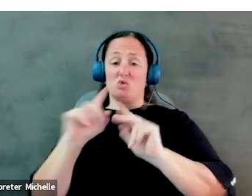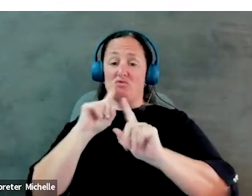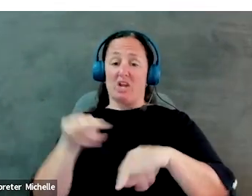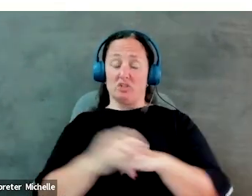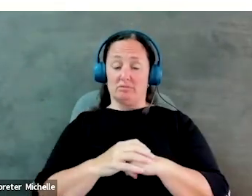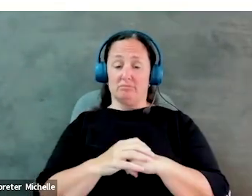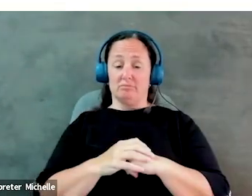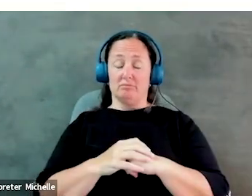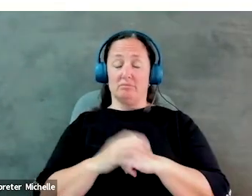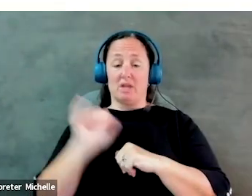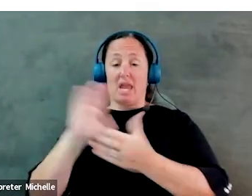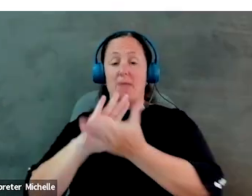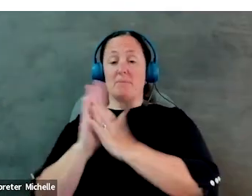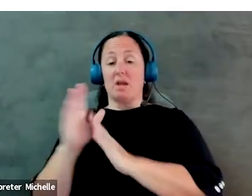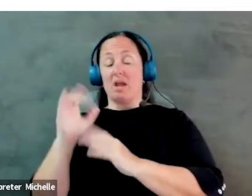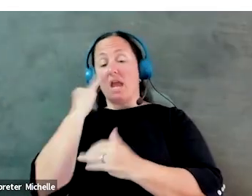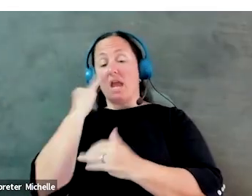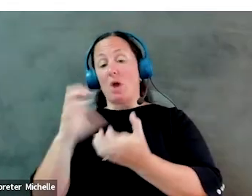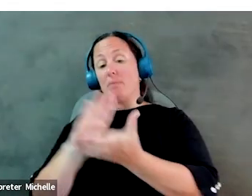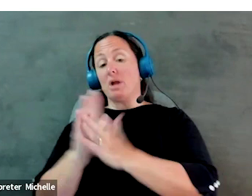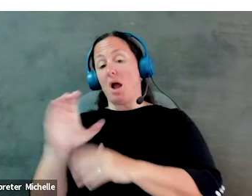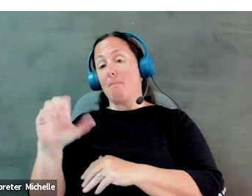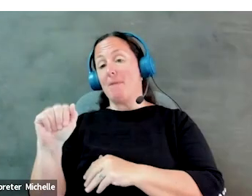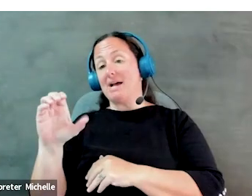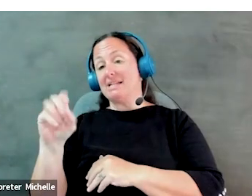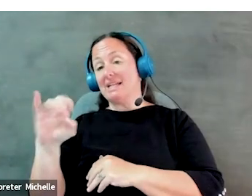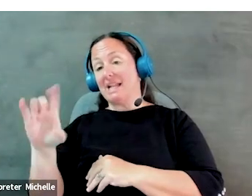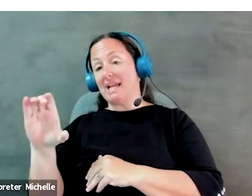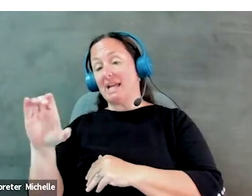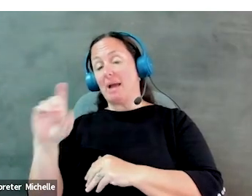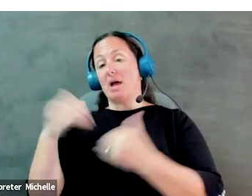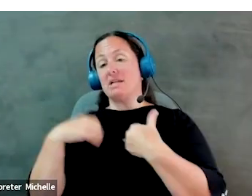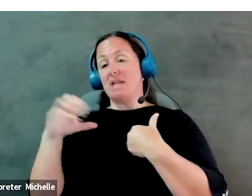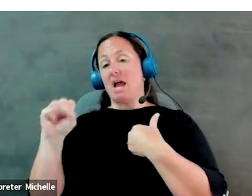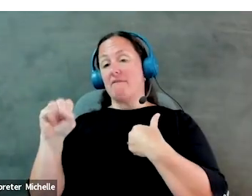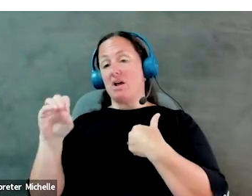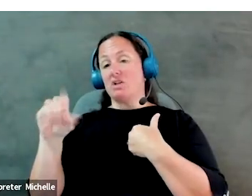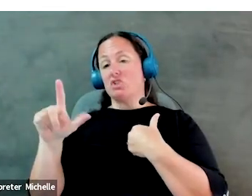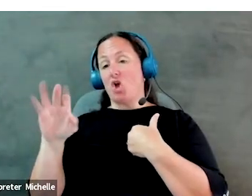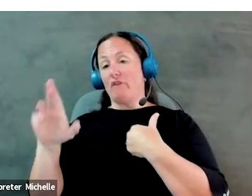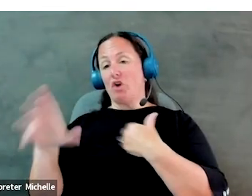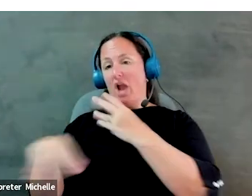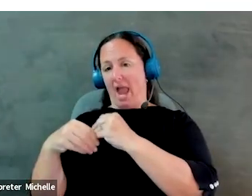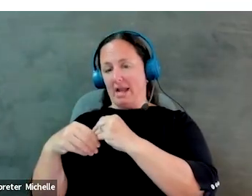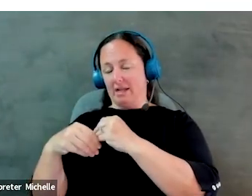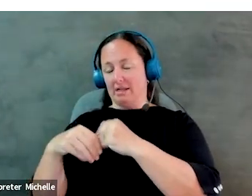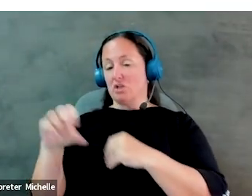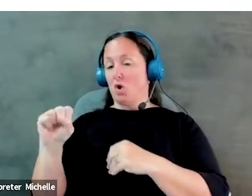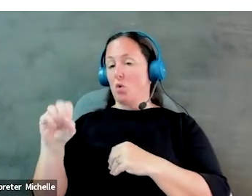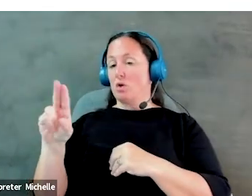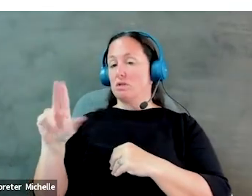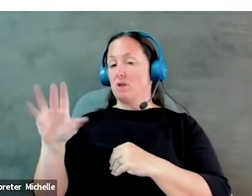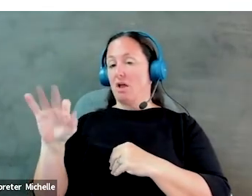reaction. For it to become acidic, it would have to have elemental sulfur added to it. In the case of the